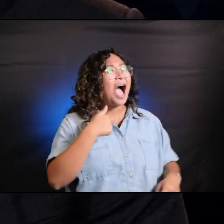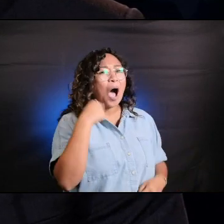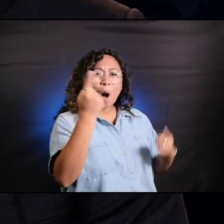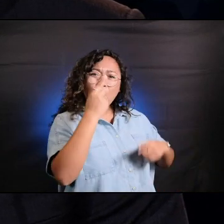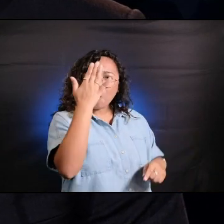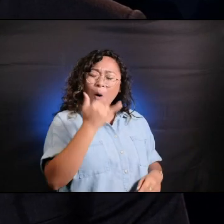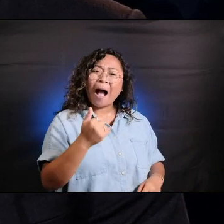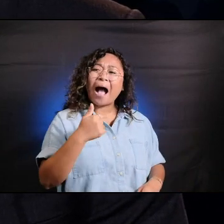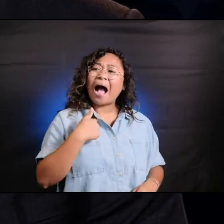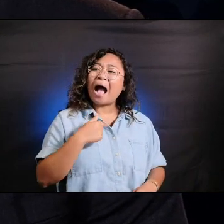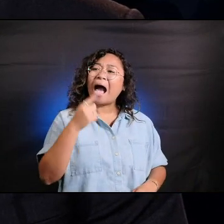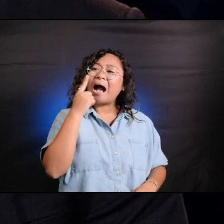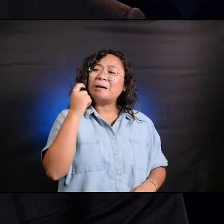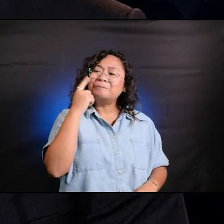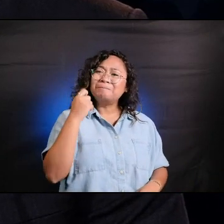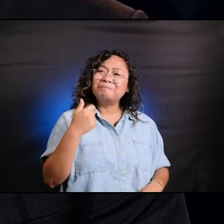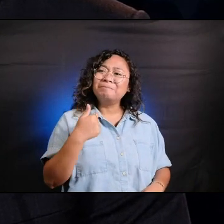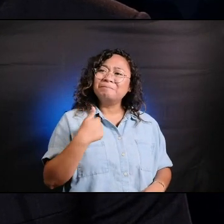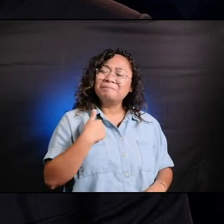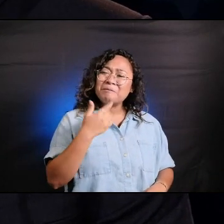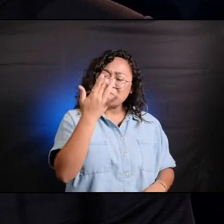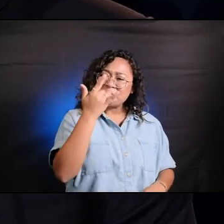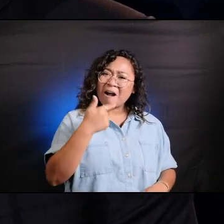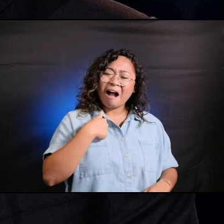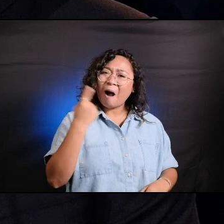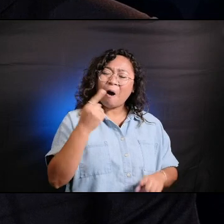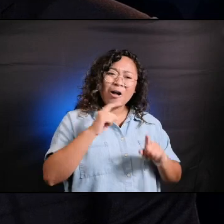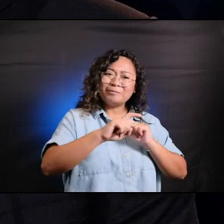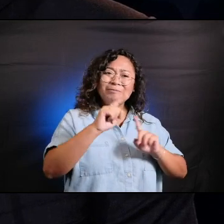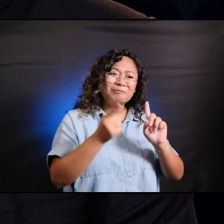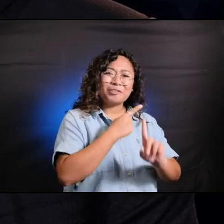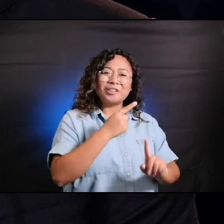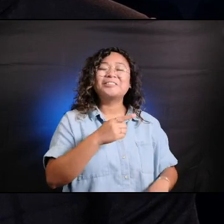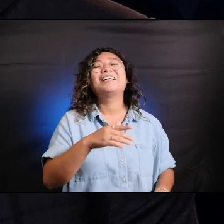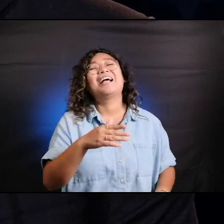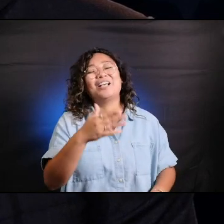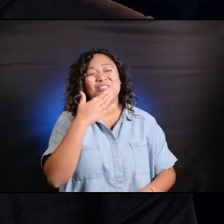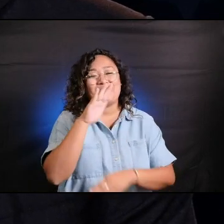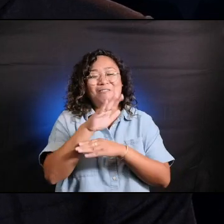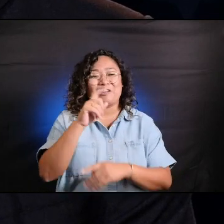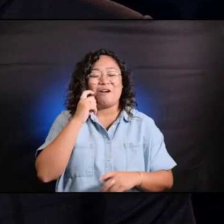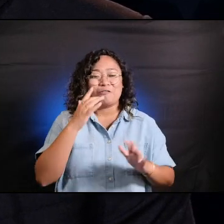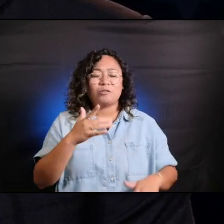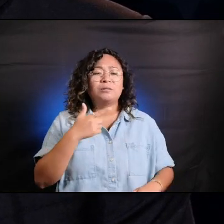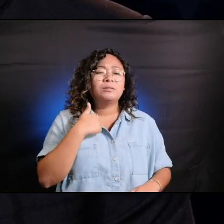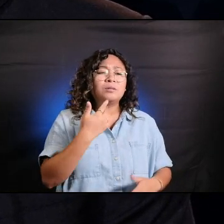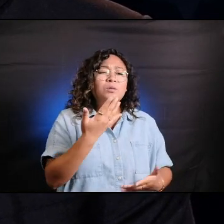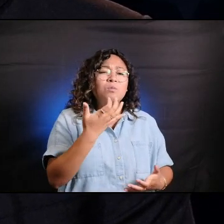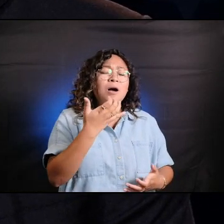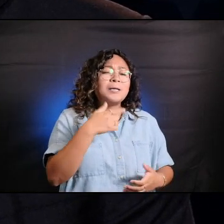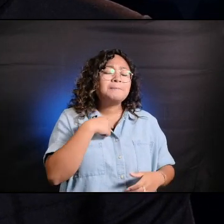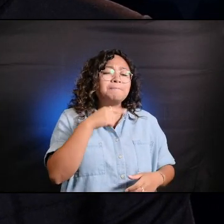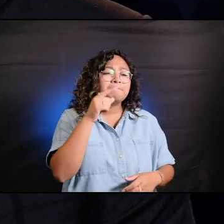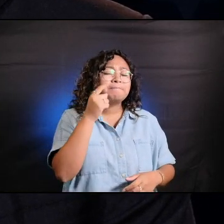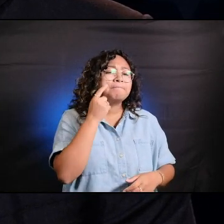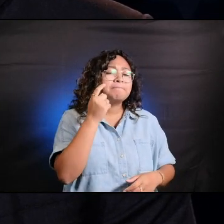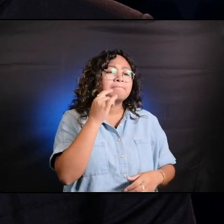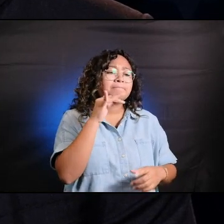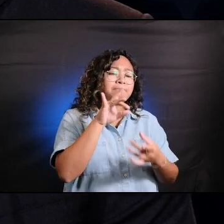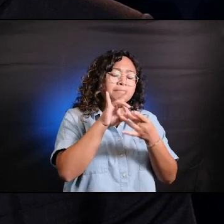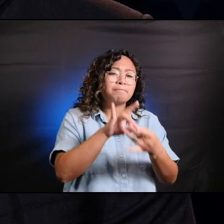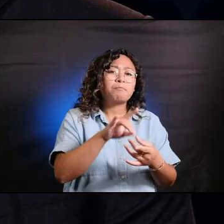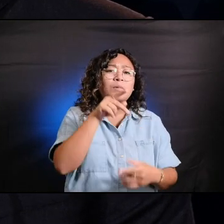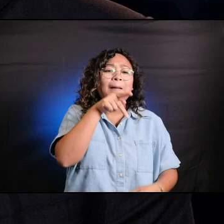because I'm on the case right now. Good afternoon, Governor. Good How are you? afternoon. Good. I wanted to find out more, Governor, in reference to